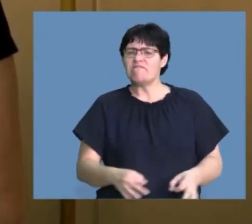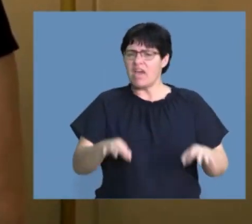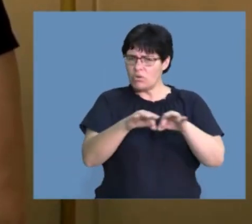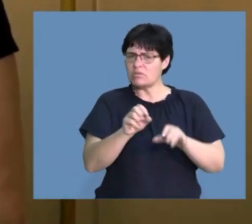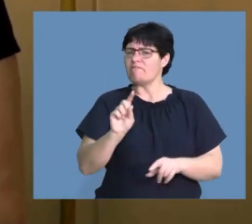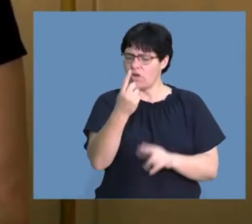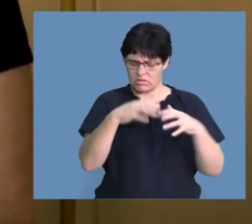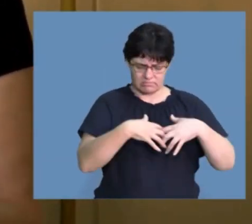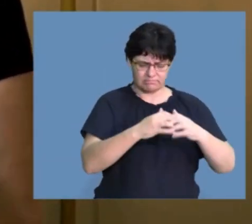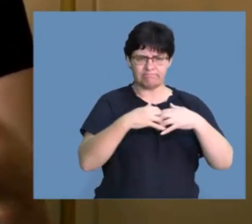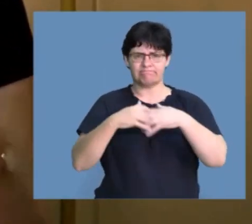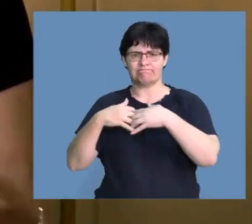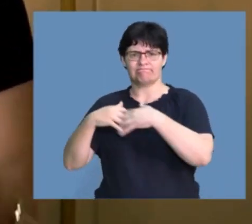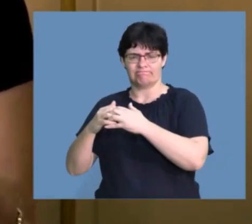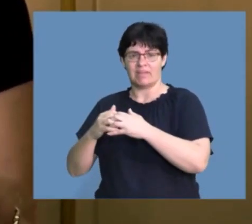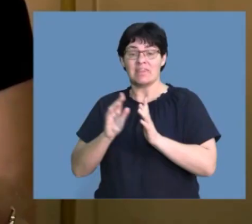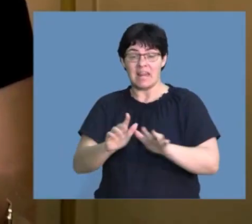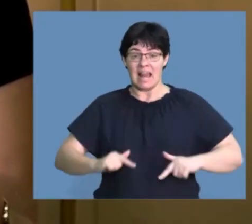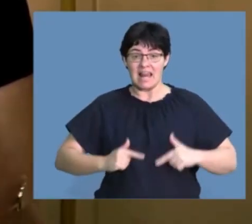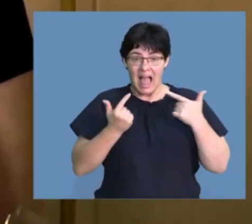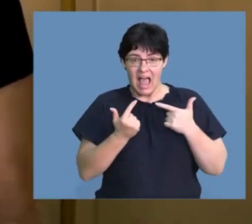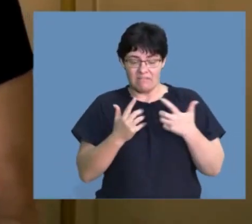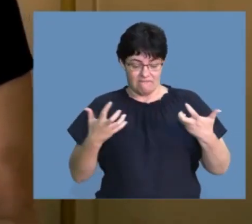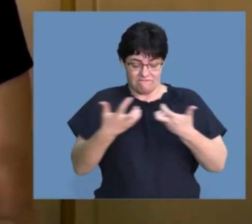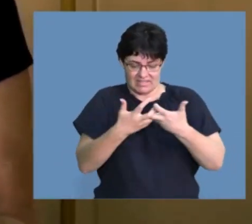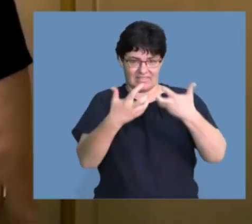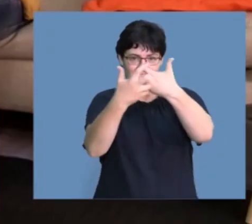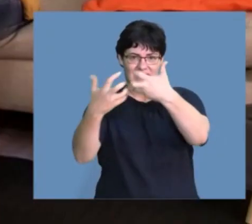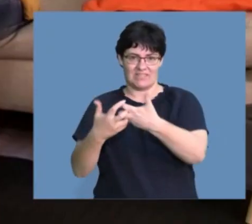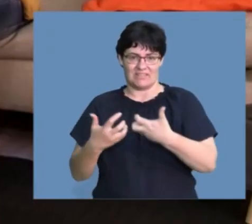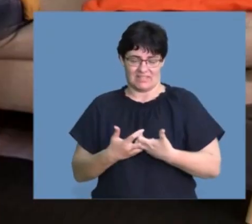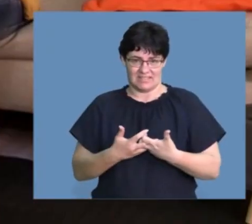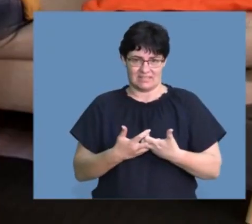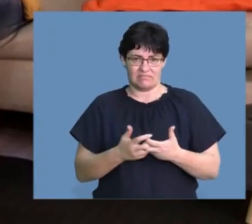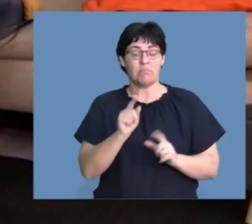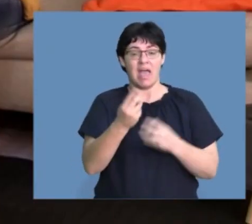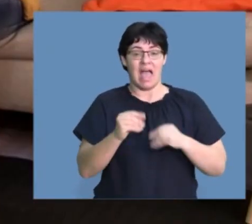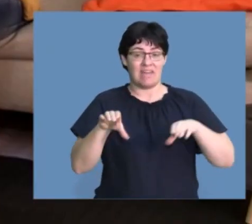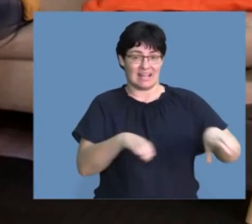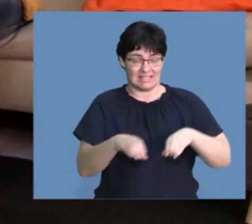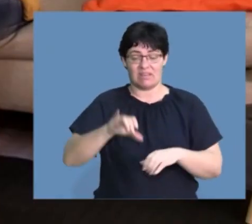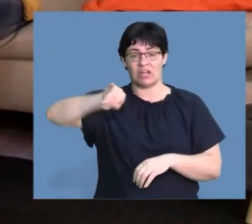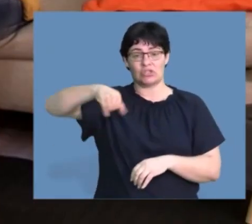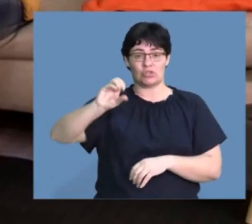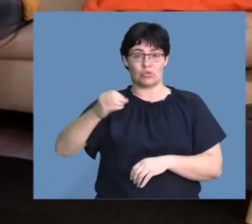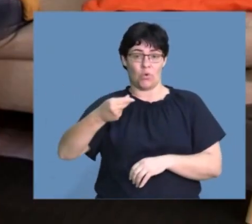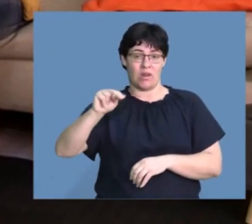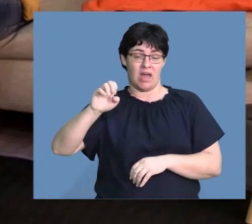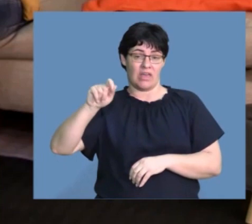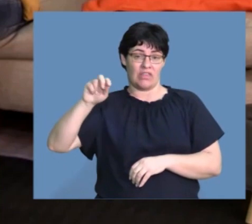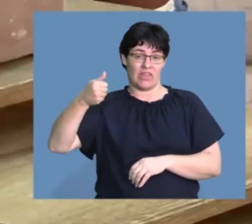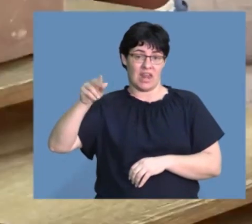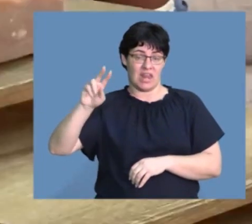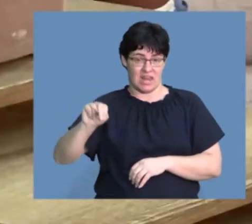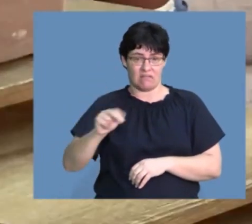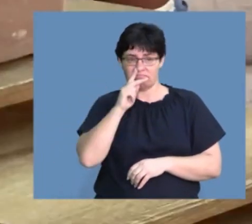them in place and fit life around them. That's how they work. So I've got an activity for you over here, Jonathan. I've got